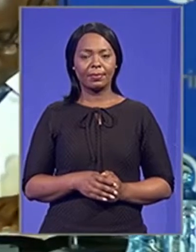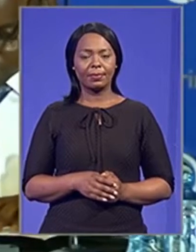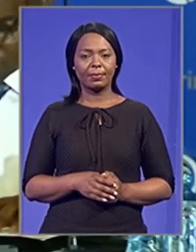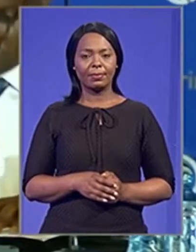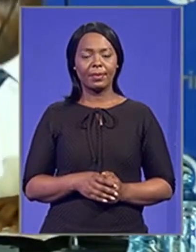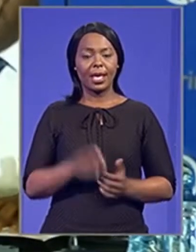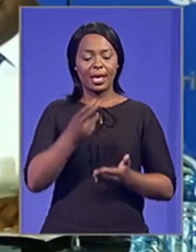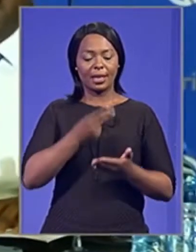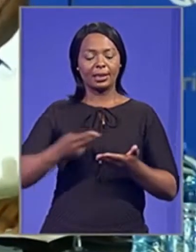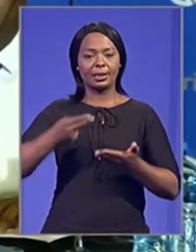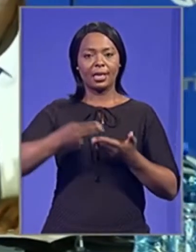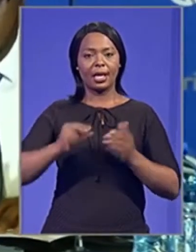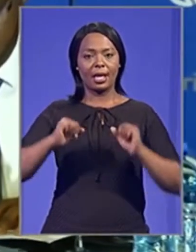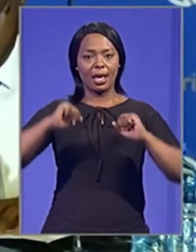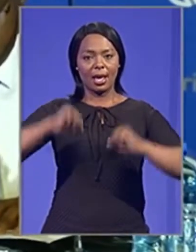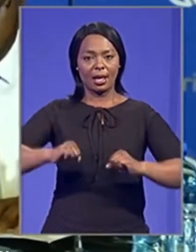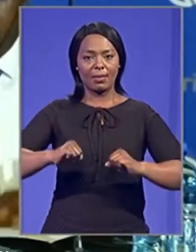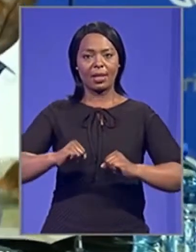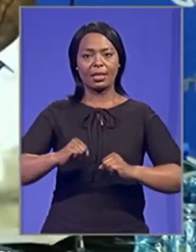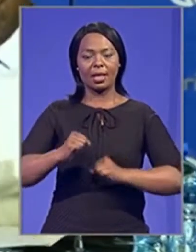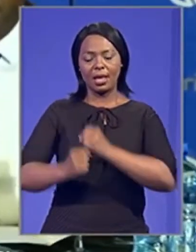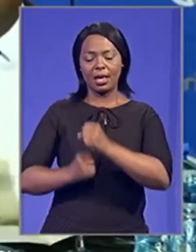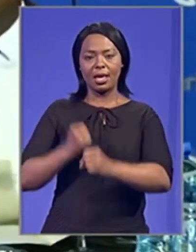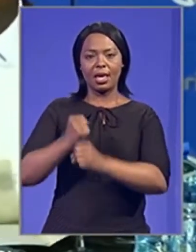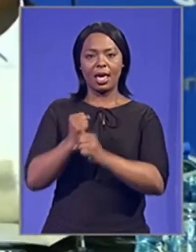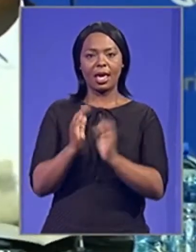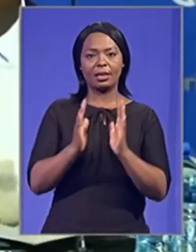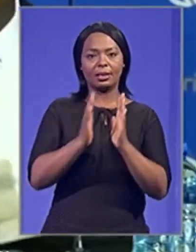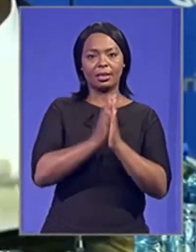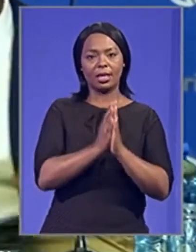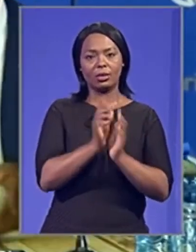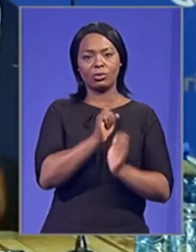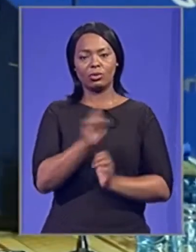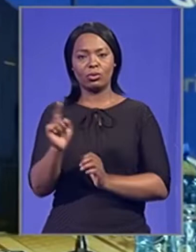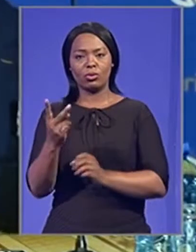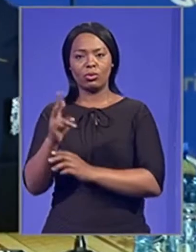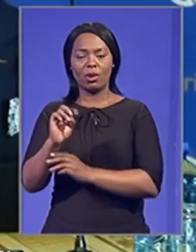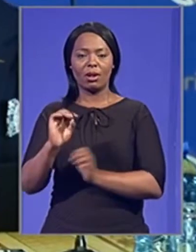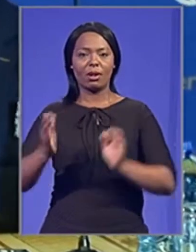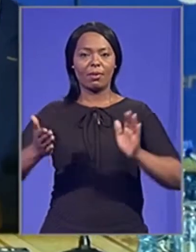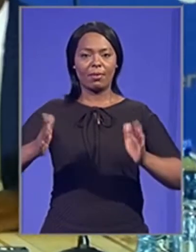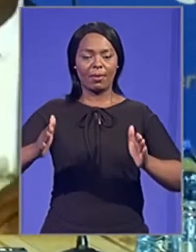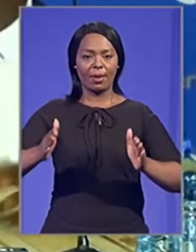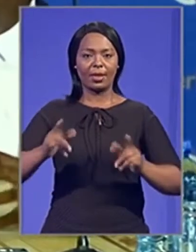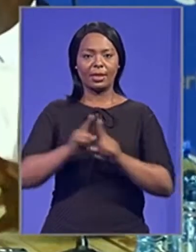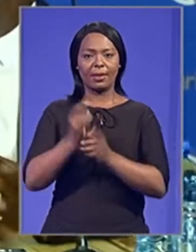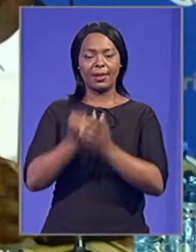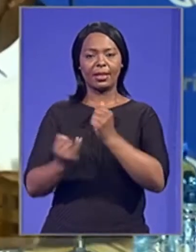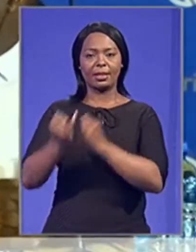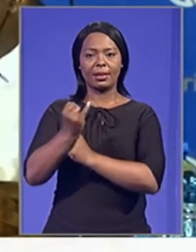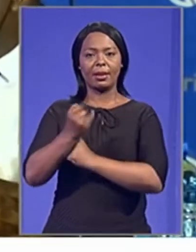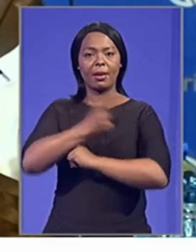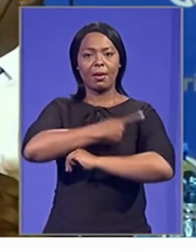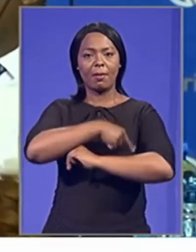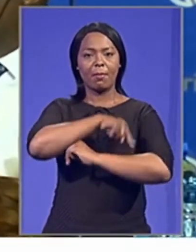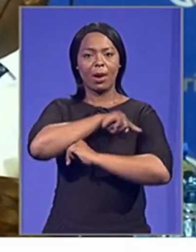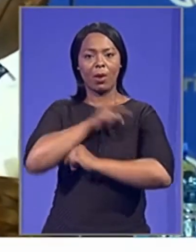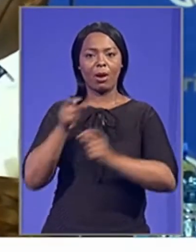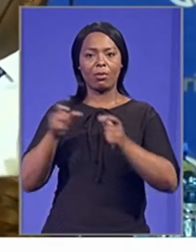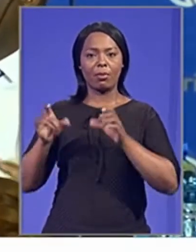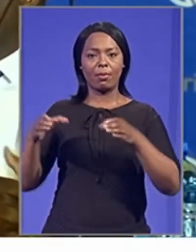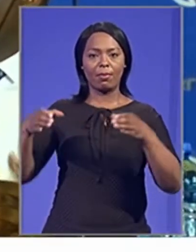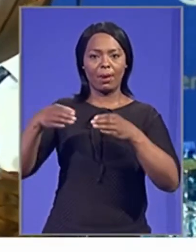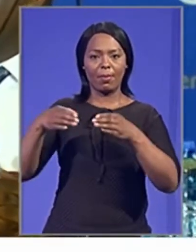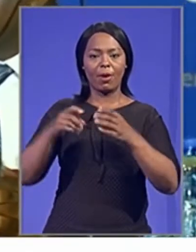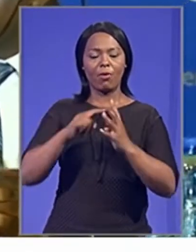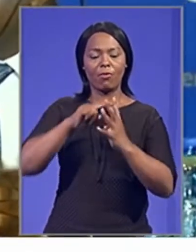Go saenile tumalano ya lefatshe ya dingwaga di le 10 go ya go di le 20 le batlhagisi ba ba ikemetseng ba motlakase ba le 4. Tumalano